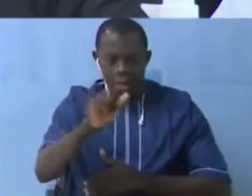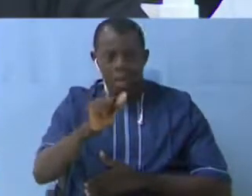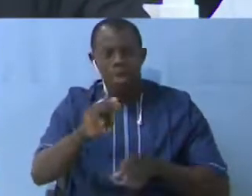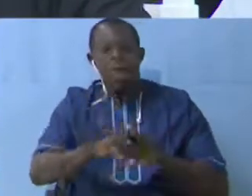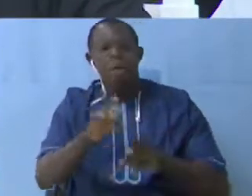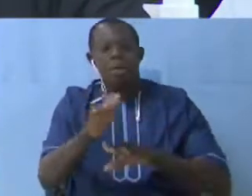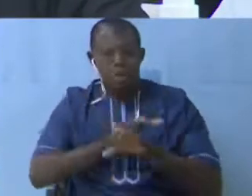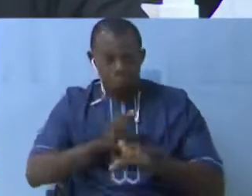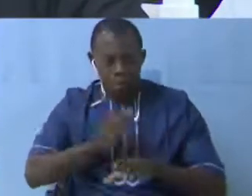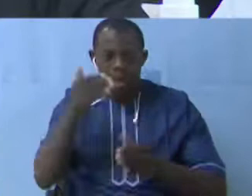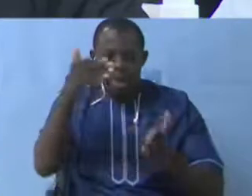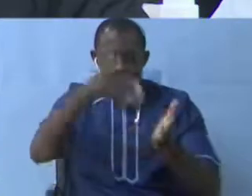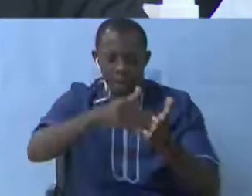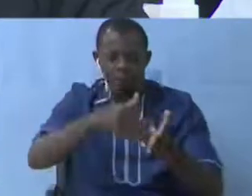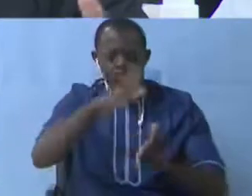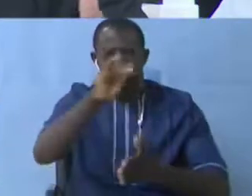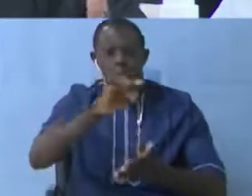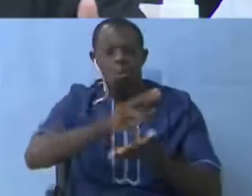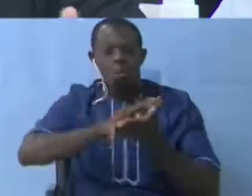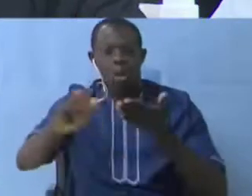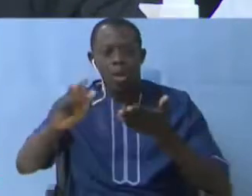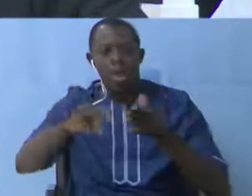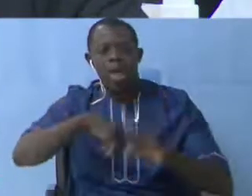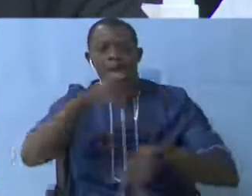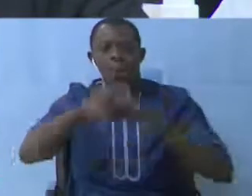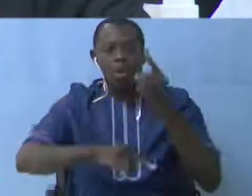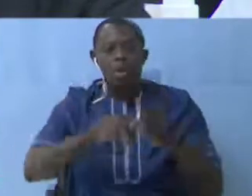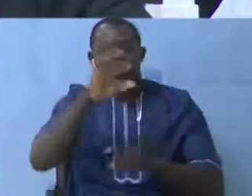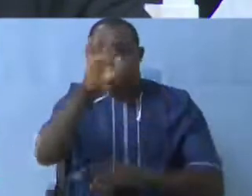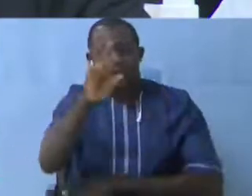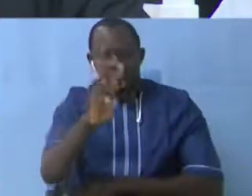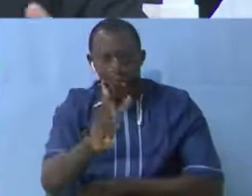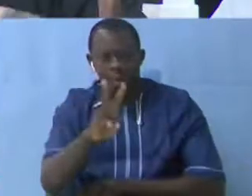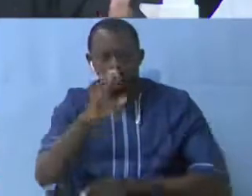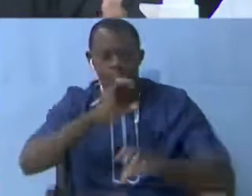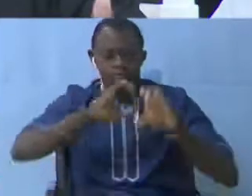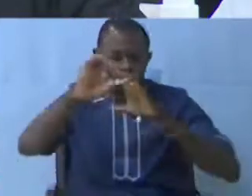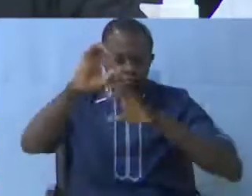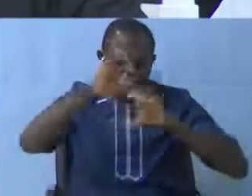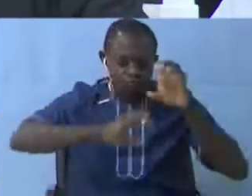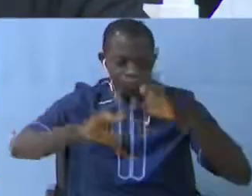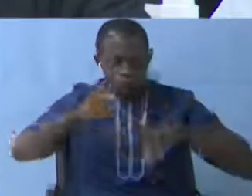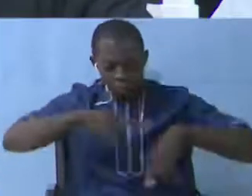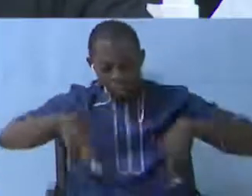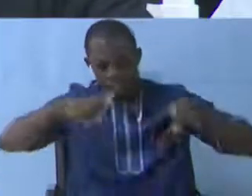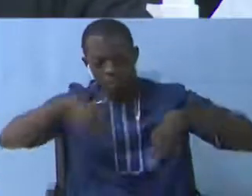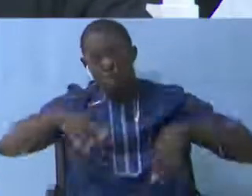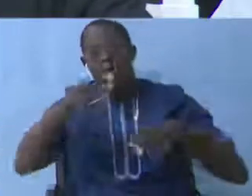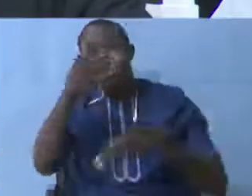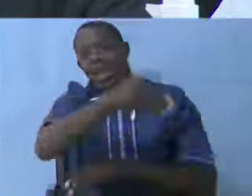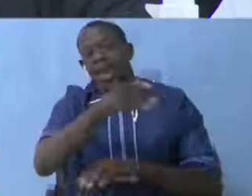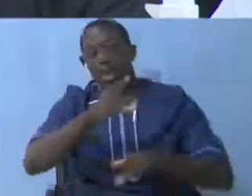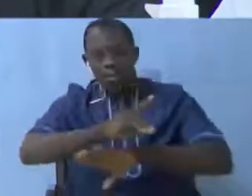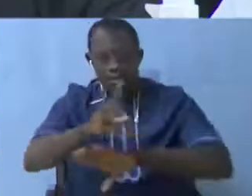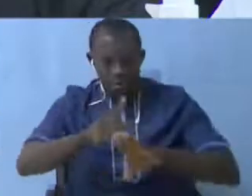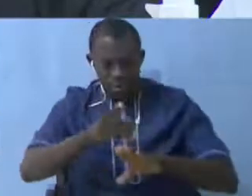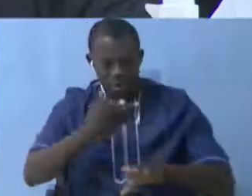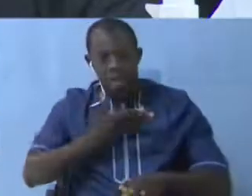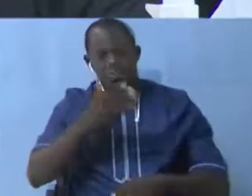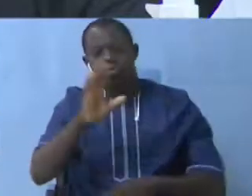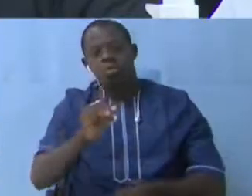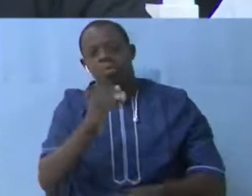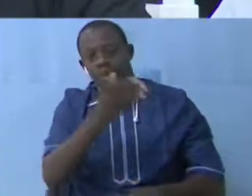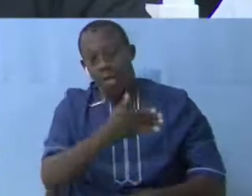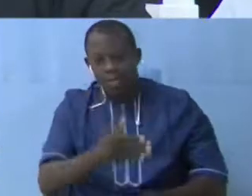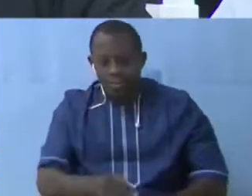there to do a week of television conversation recording that. dafa ñëwoon foofu ci benn bés